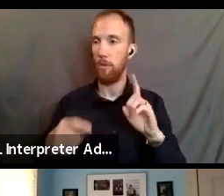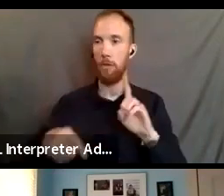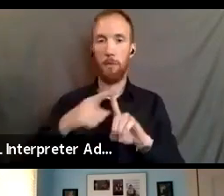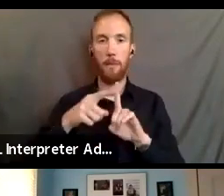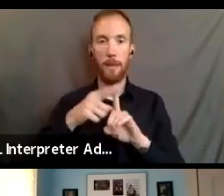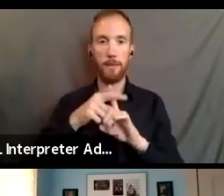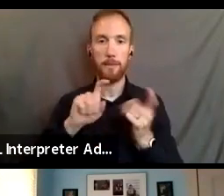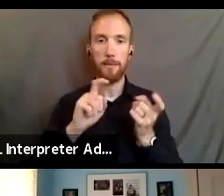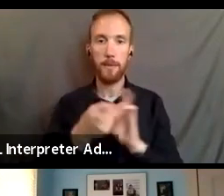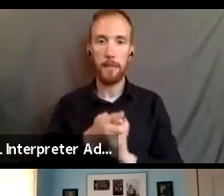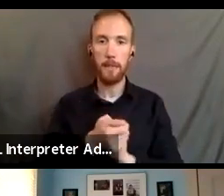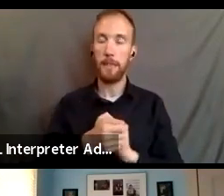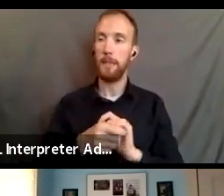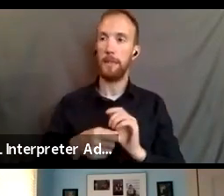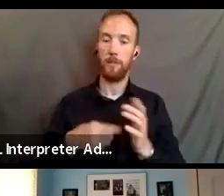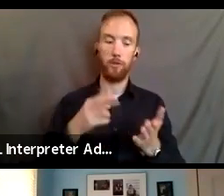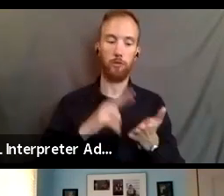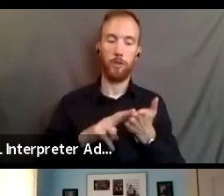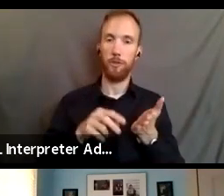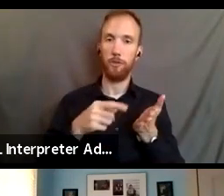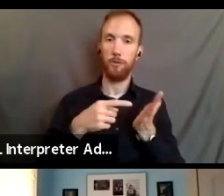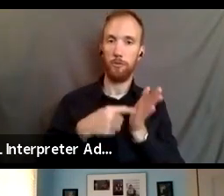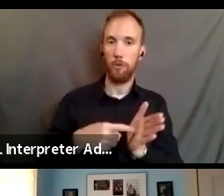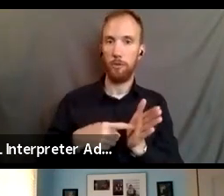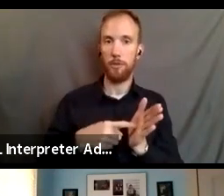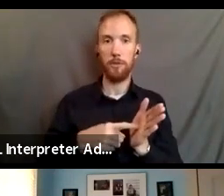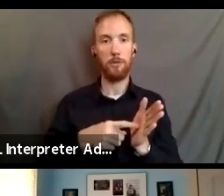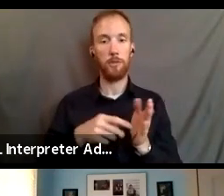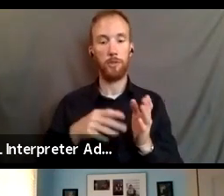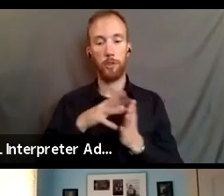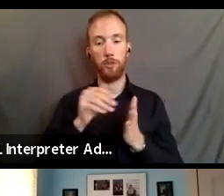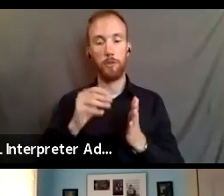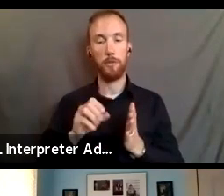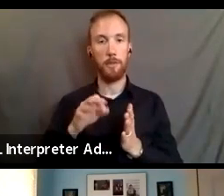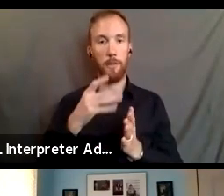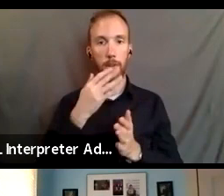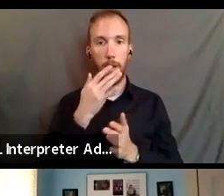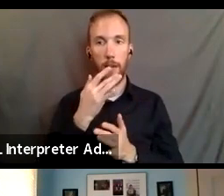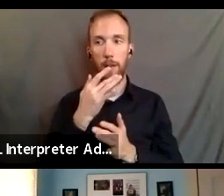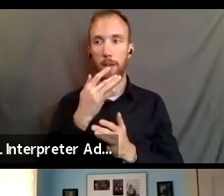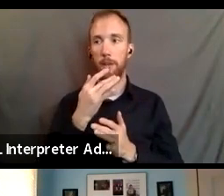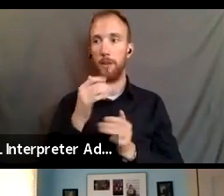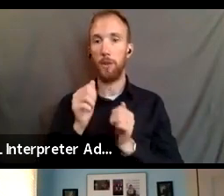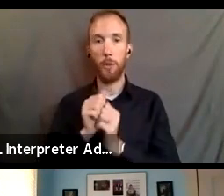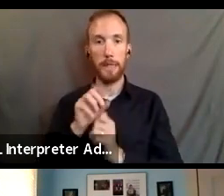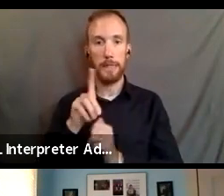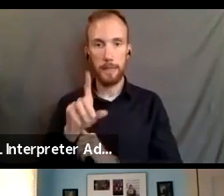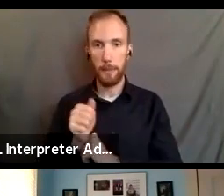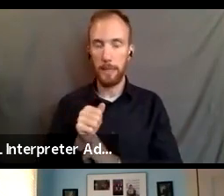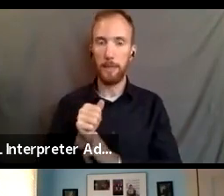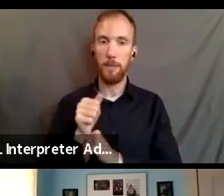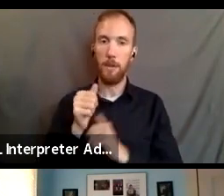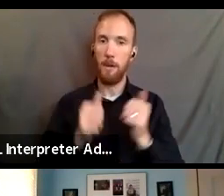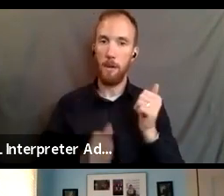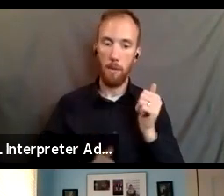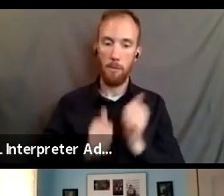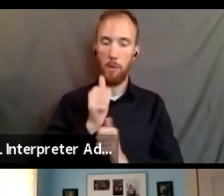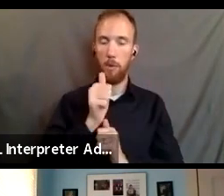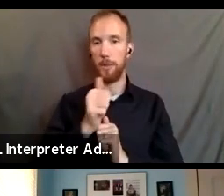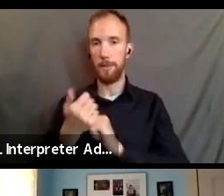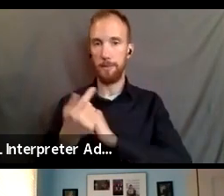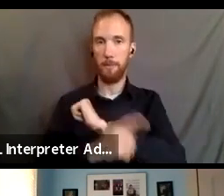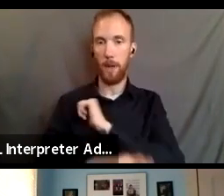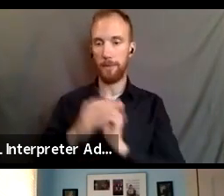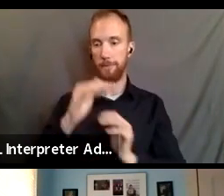practices disproportionately harm students of color and students with disabilities and fail to make schools safer overall